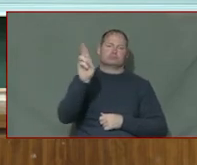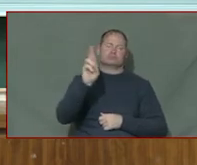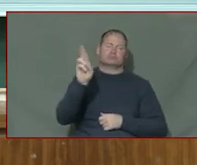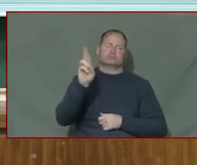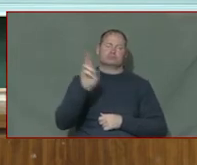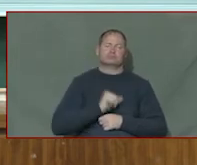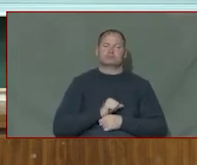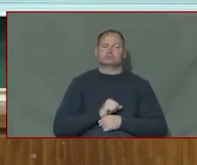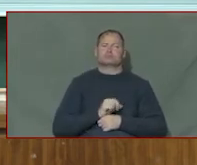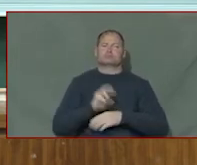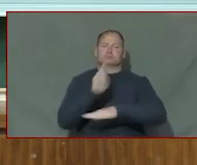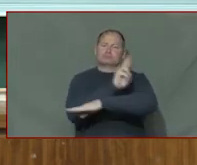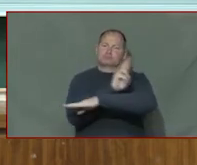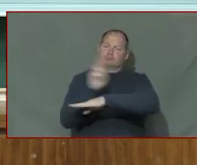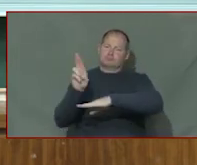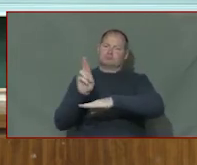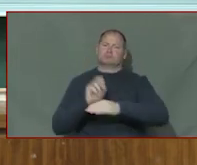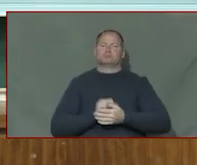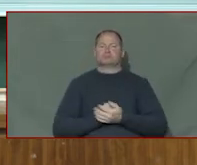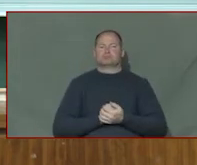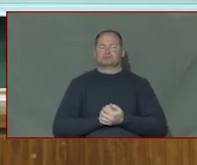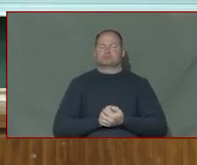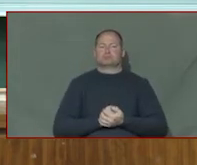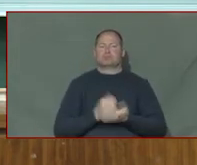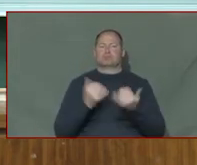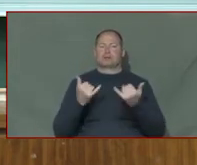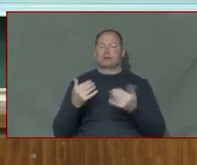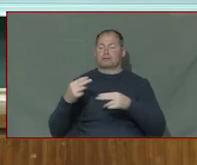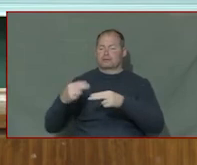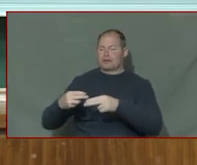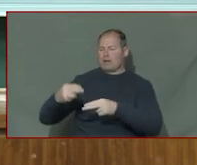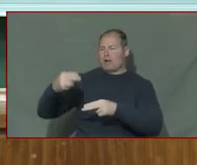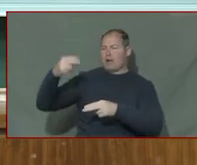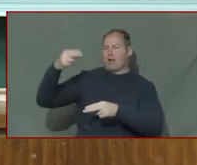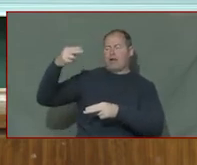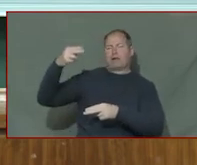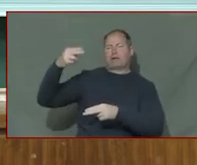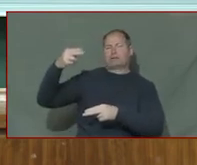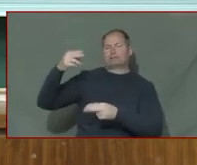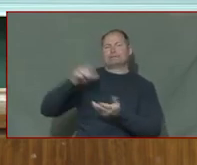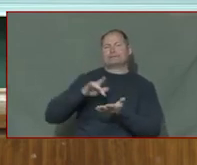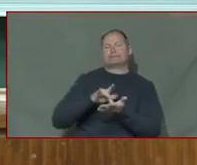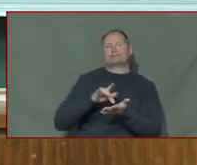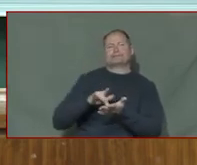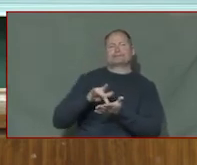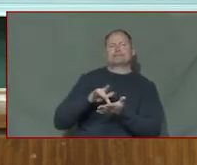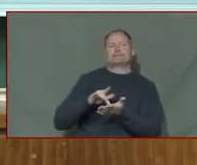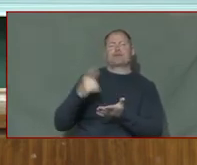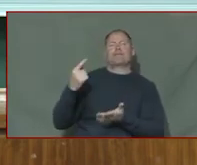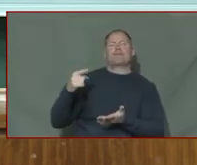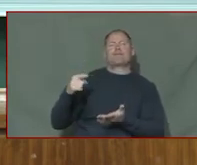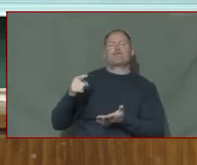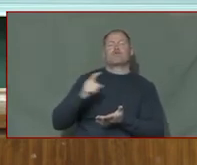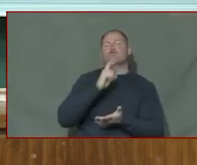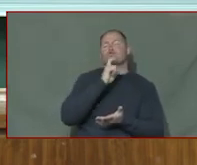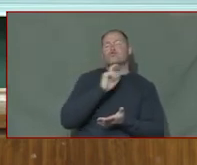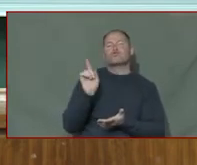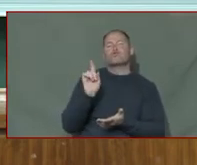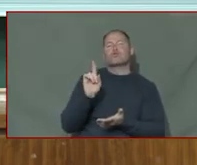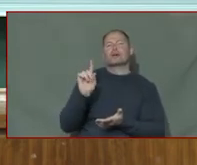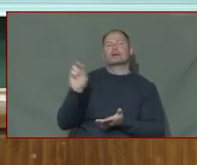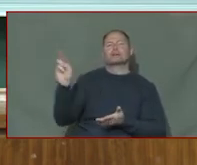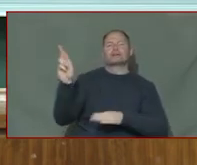They say, determine the height of the can in terms of the radius. Now